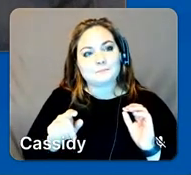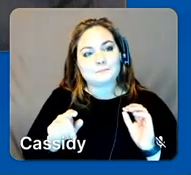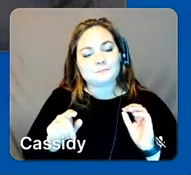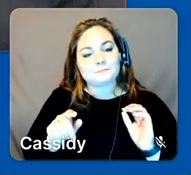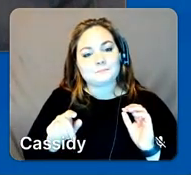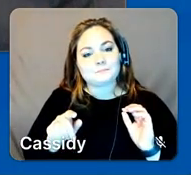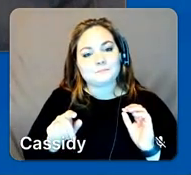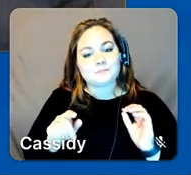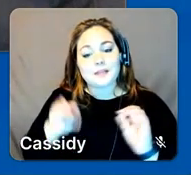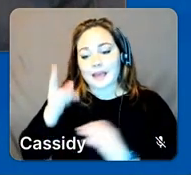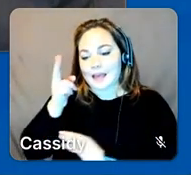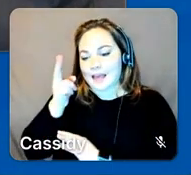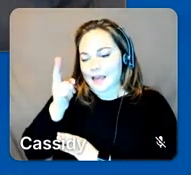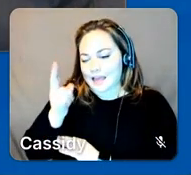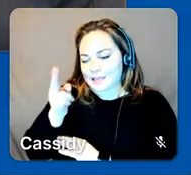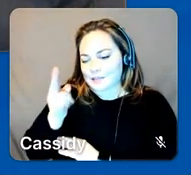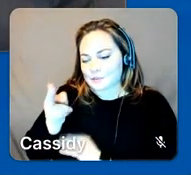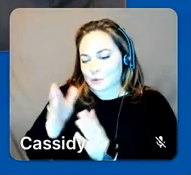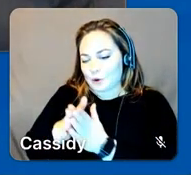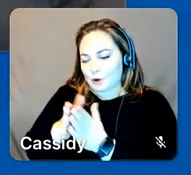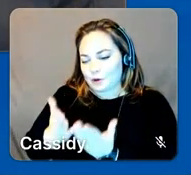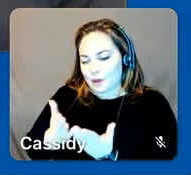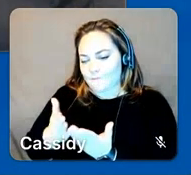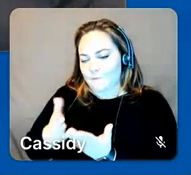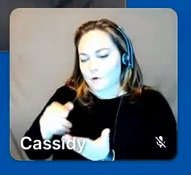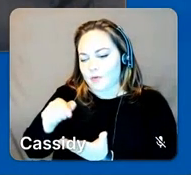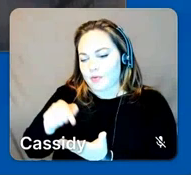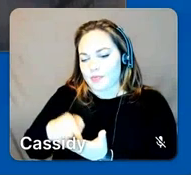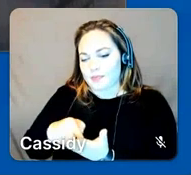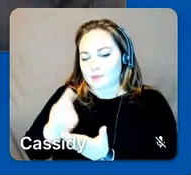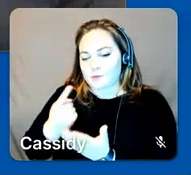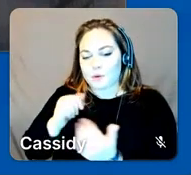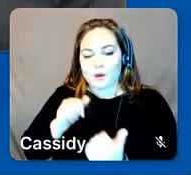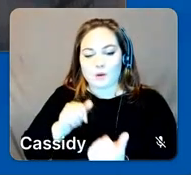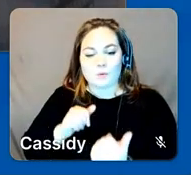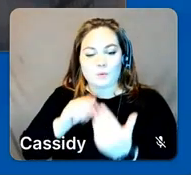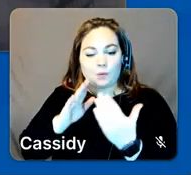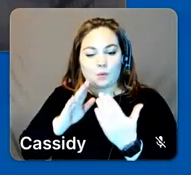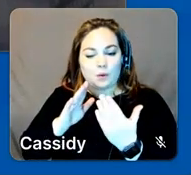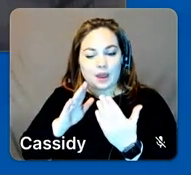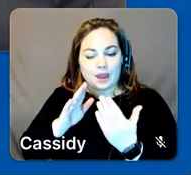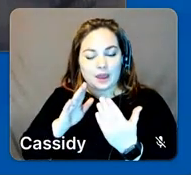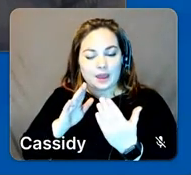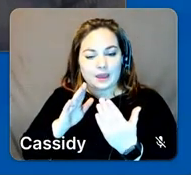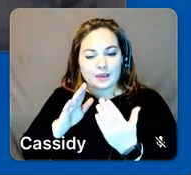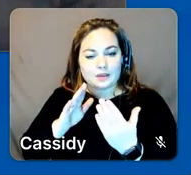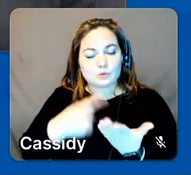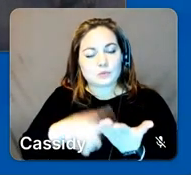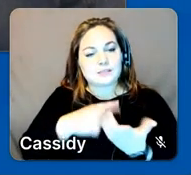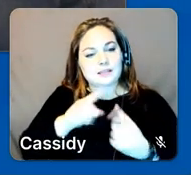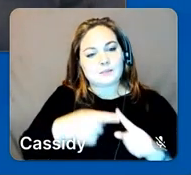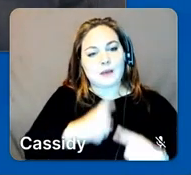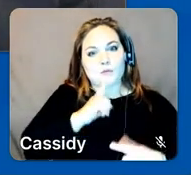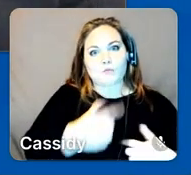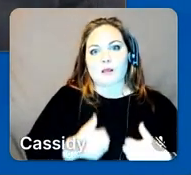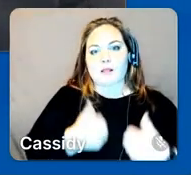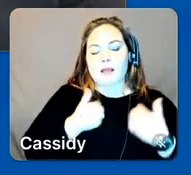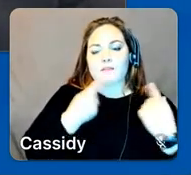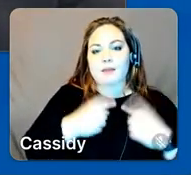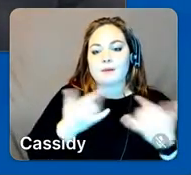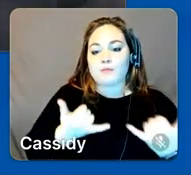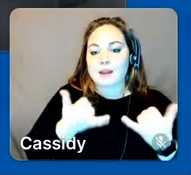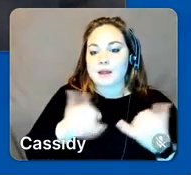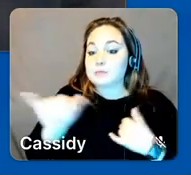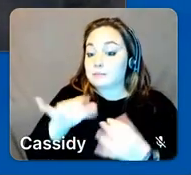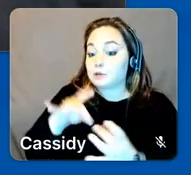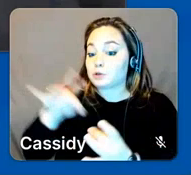isn't the historical novel simply another way to talk about the reality we're in right now? Isn't the ghost story simply another way to talk about the reality? You